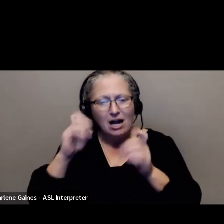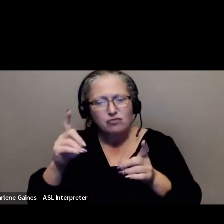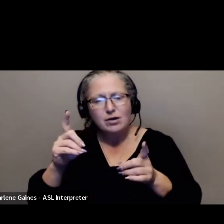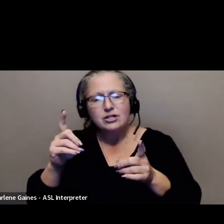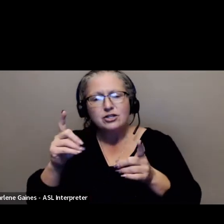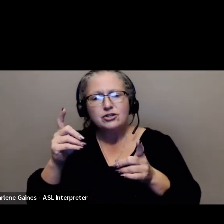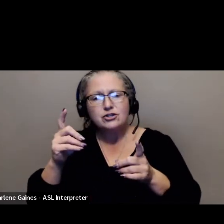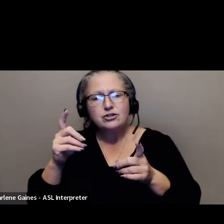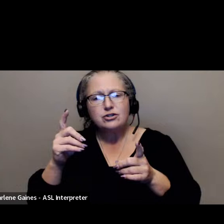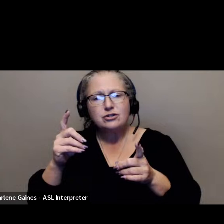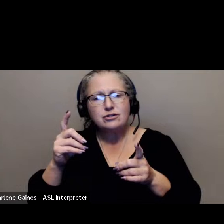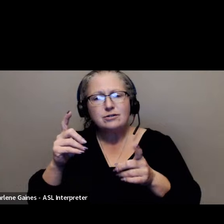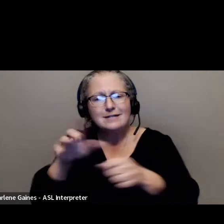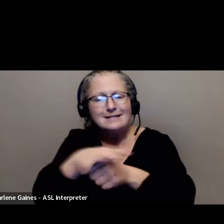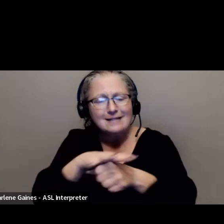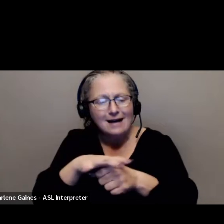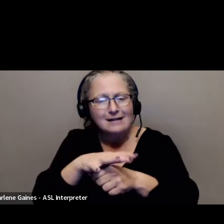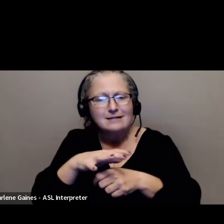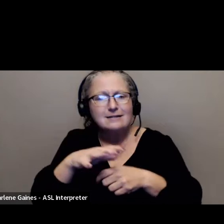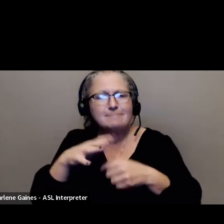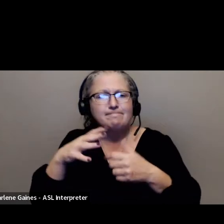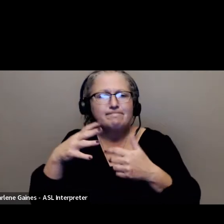educational sites and